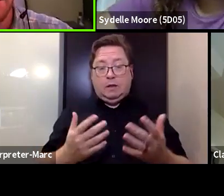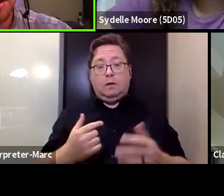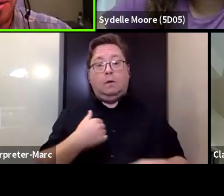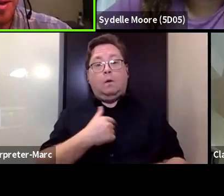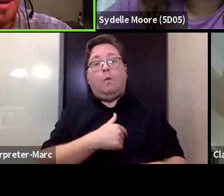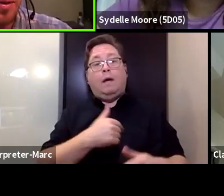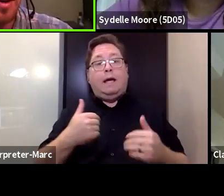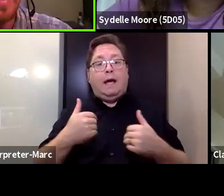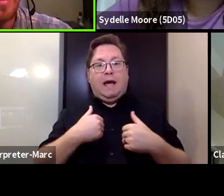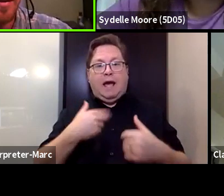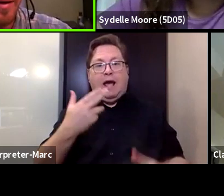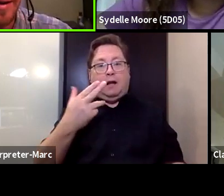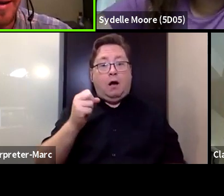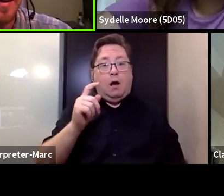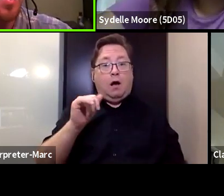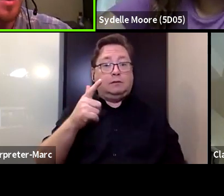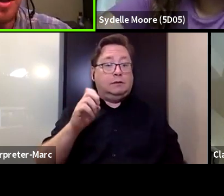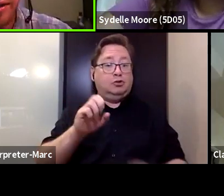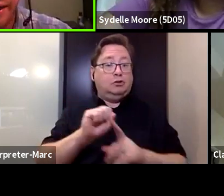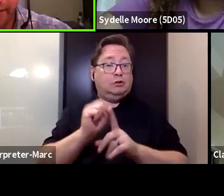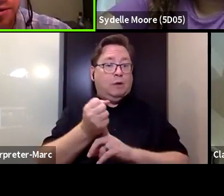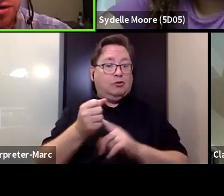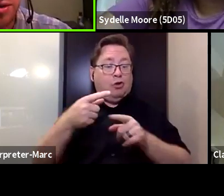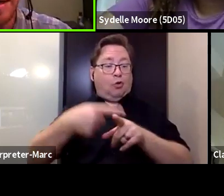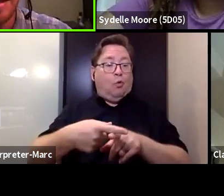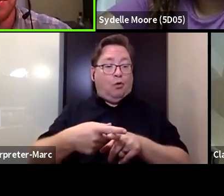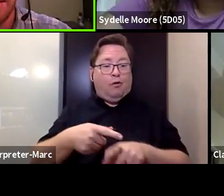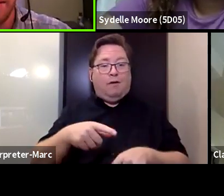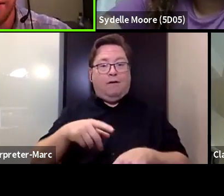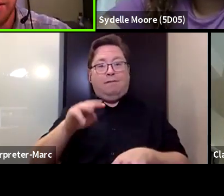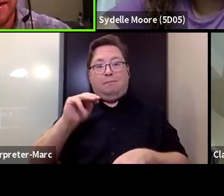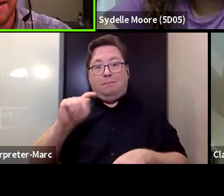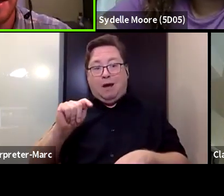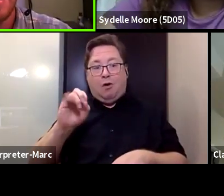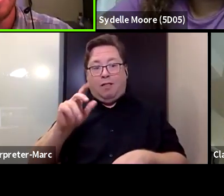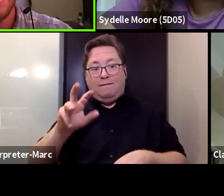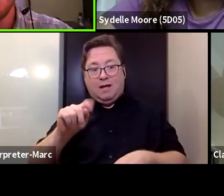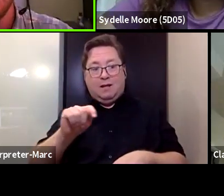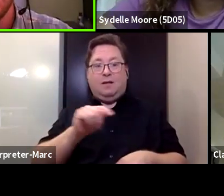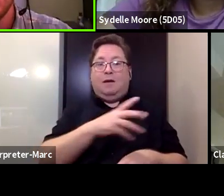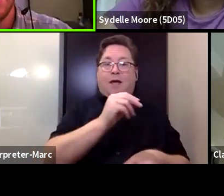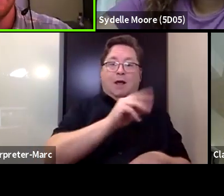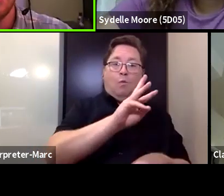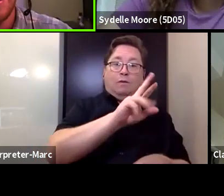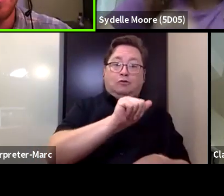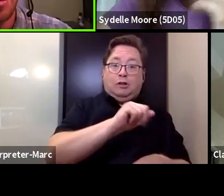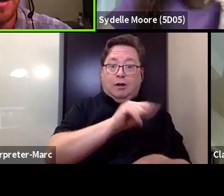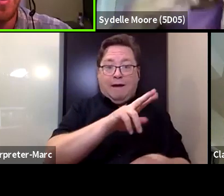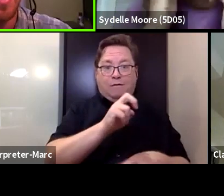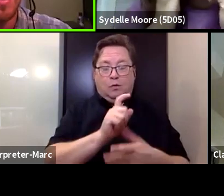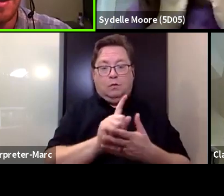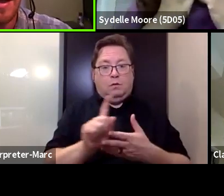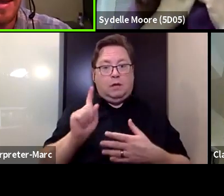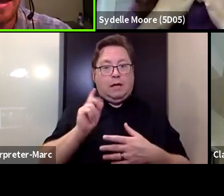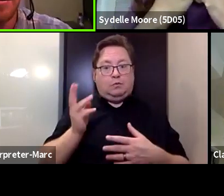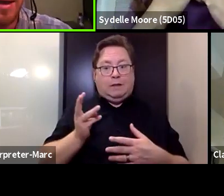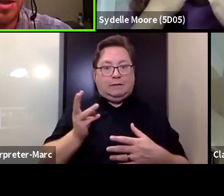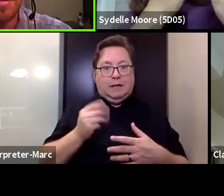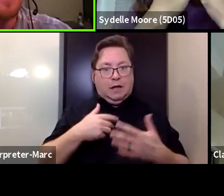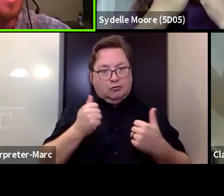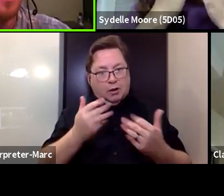hostage situation on the corner of Mount Olivet and West Virginia Avenue just last week on Thursday, which I have tried following up on to get